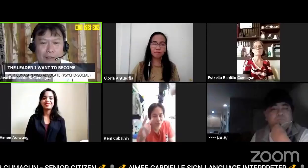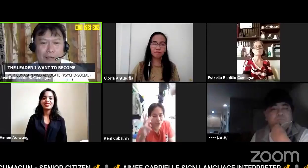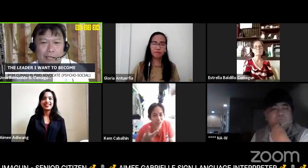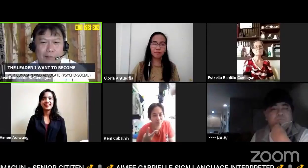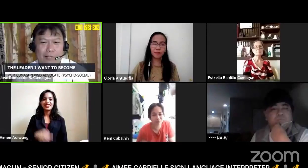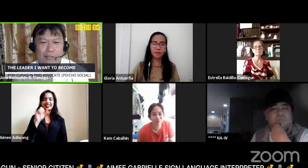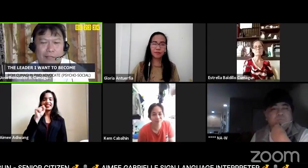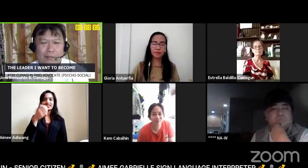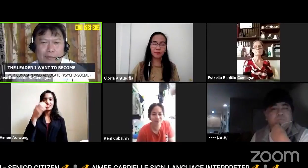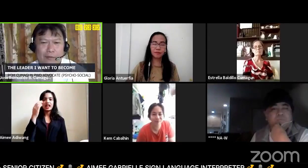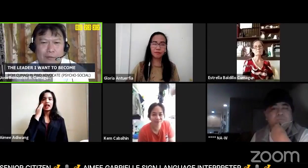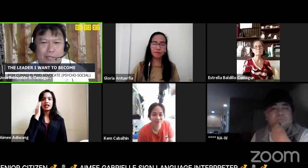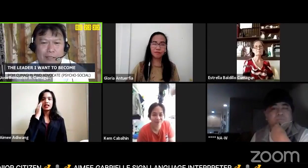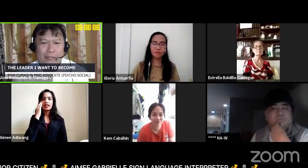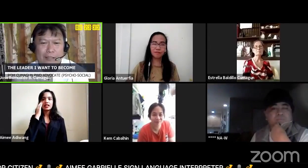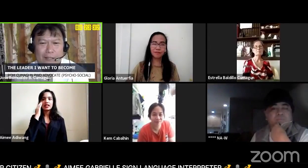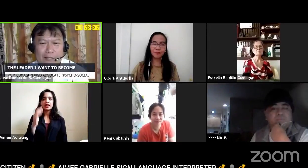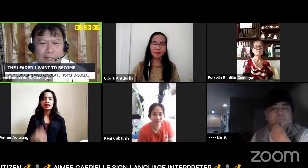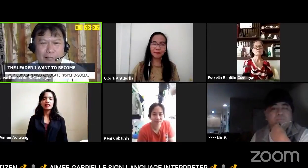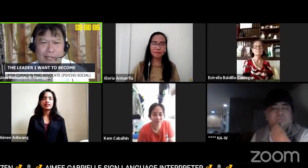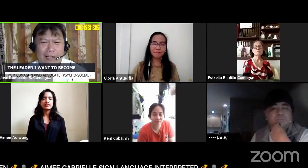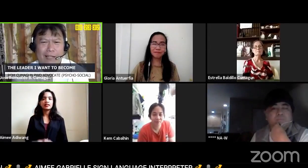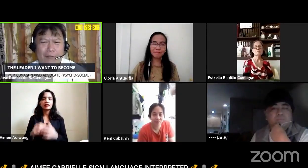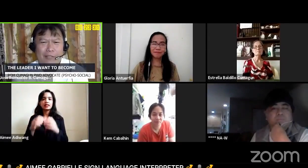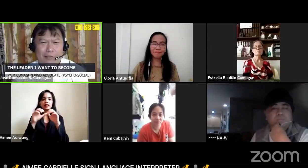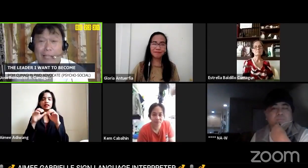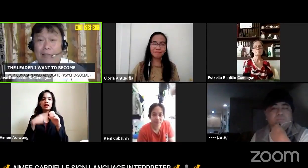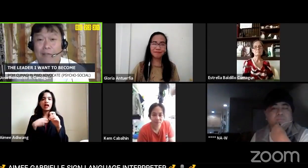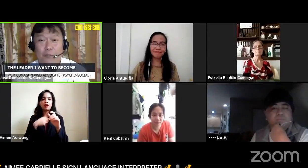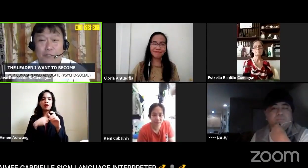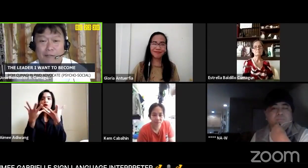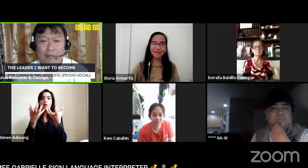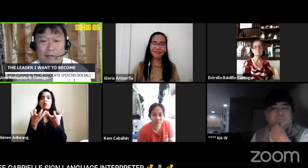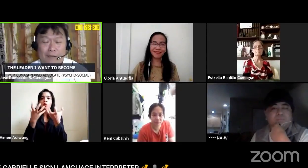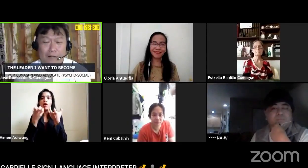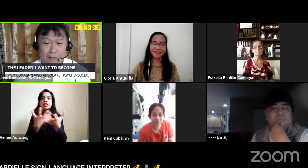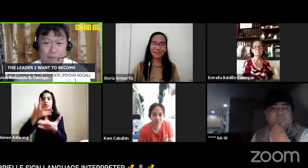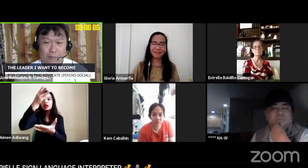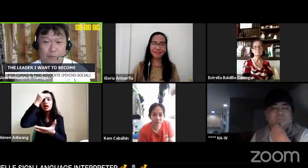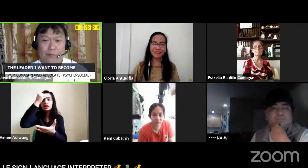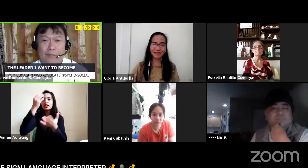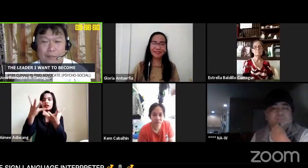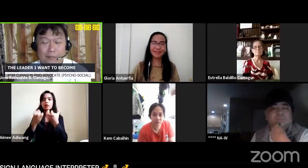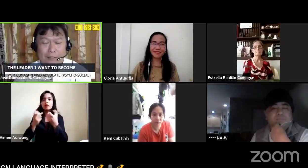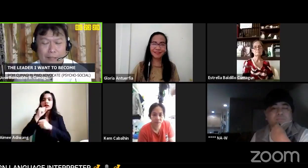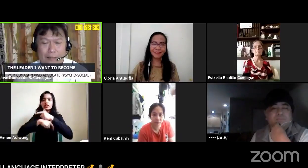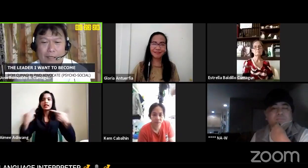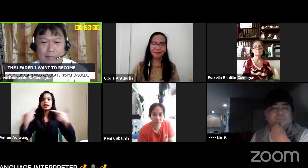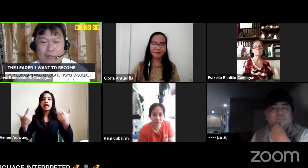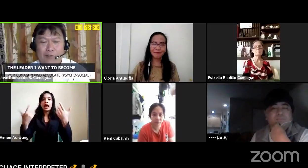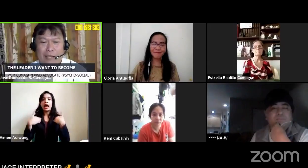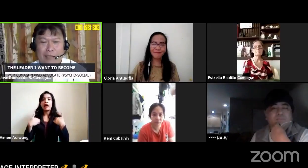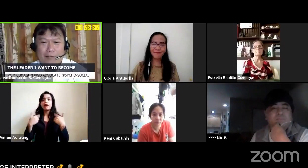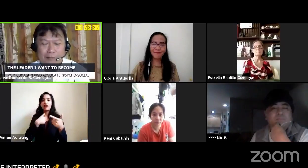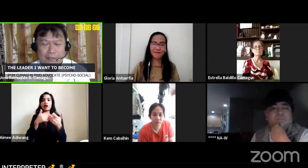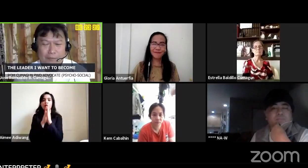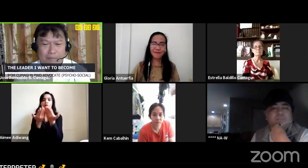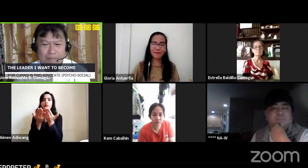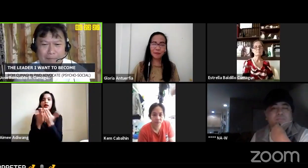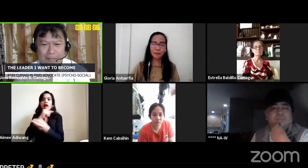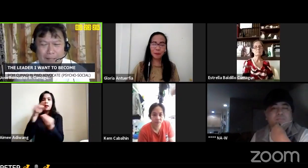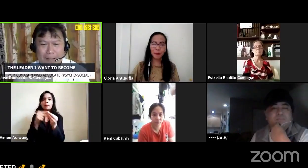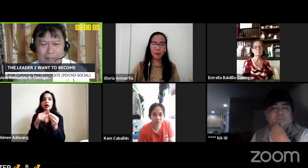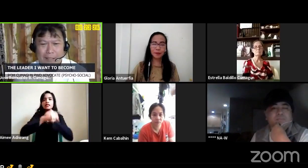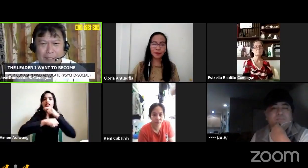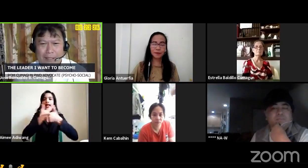Yes, I started to study sign language. I have a book, in fact. I have a book on sign